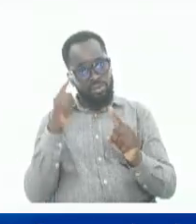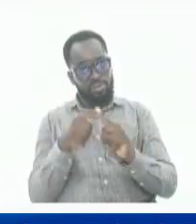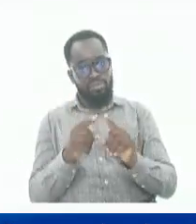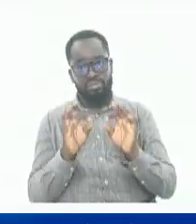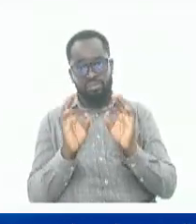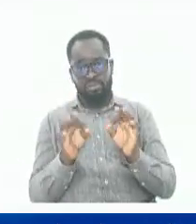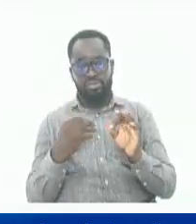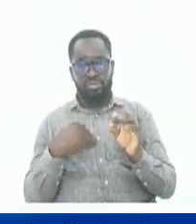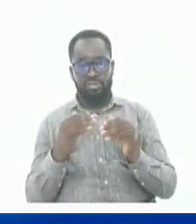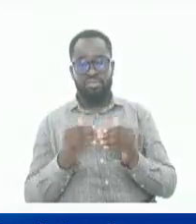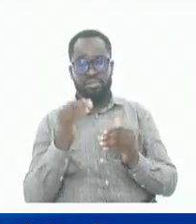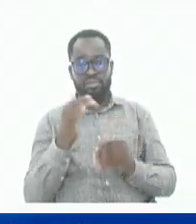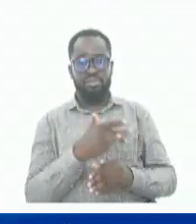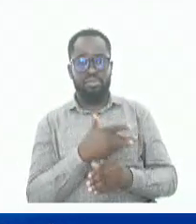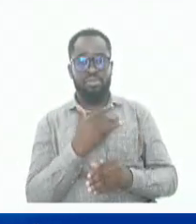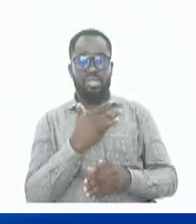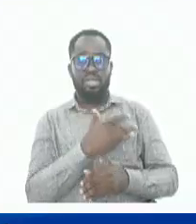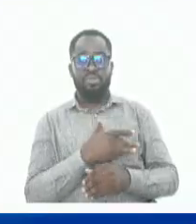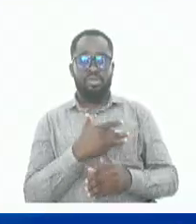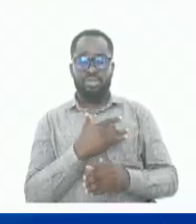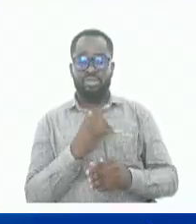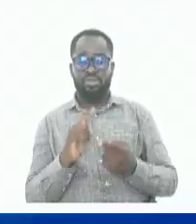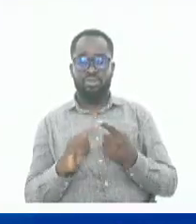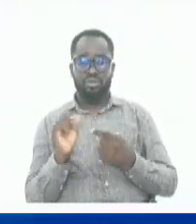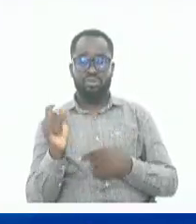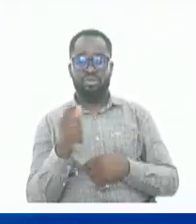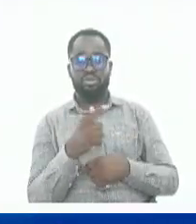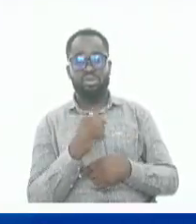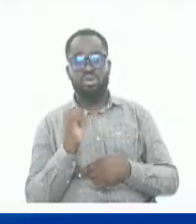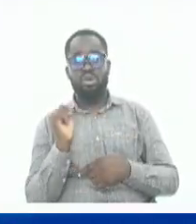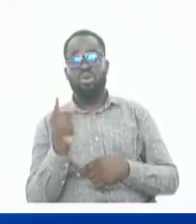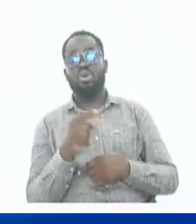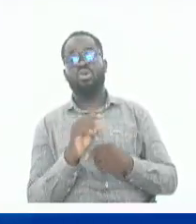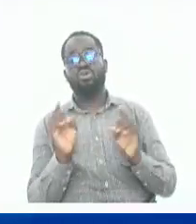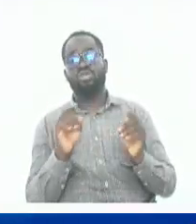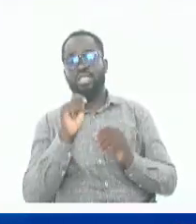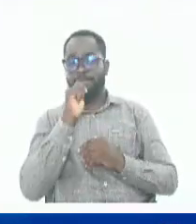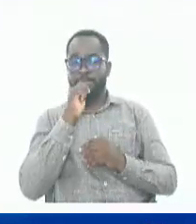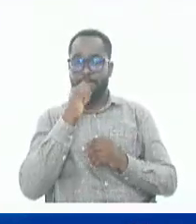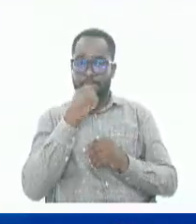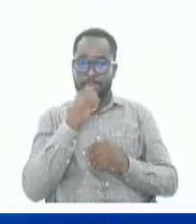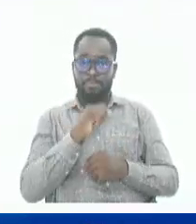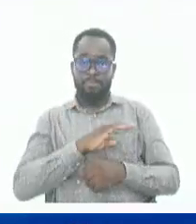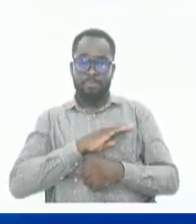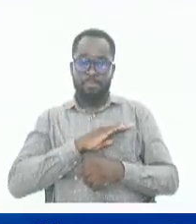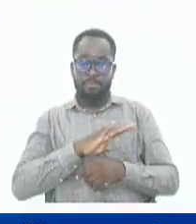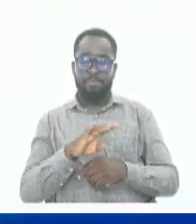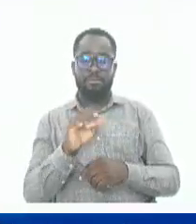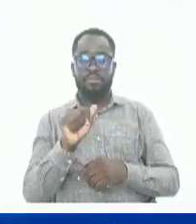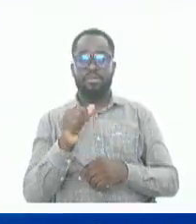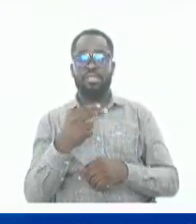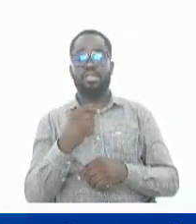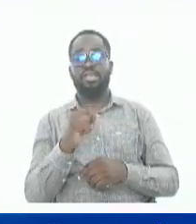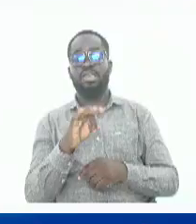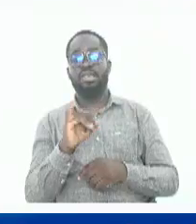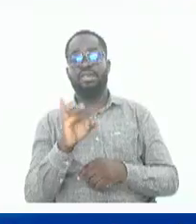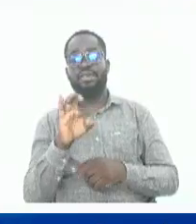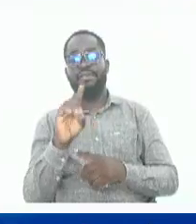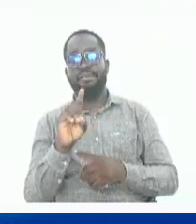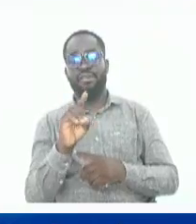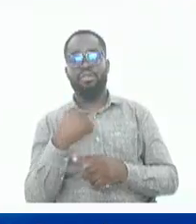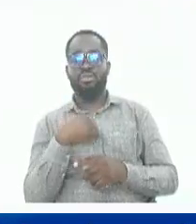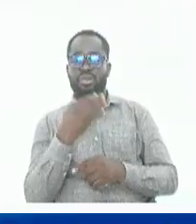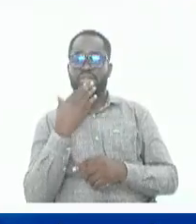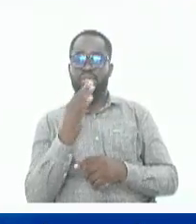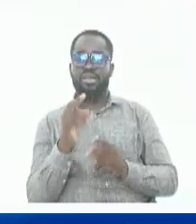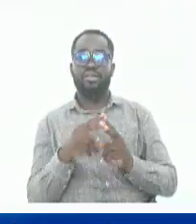We extend our heartfelt appreciation to you for all your patience and confidence in Ashfield, and we